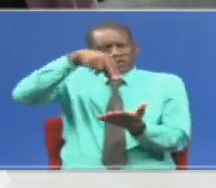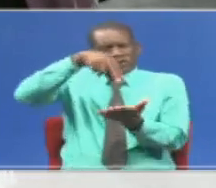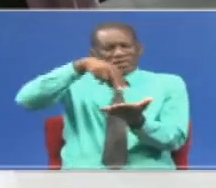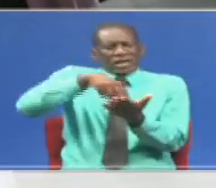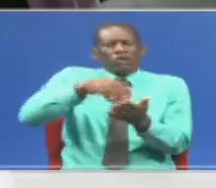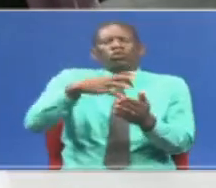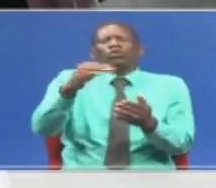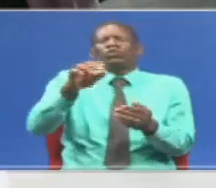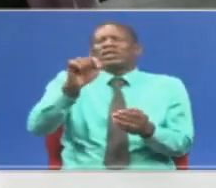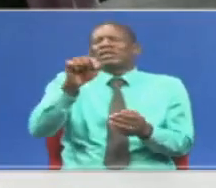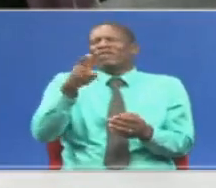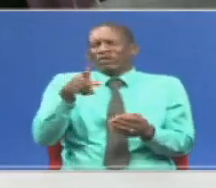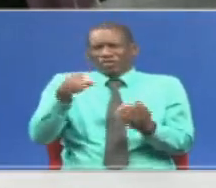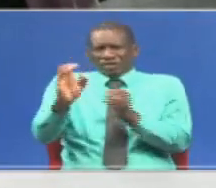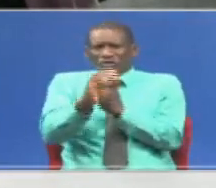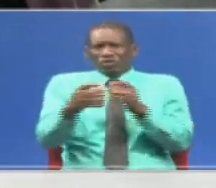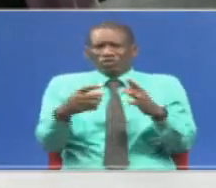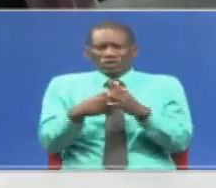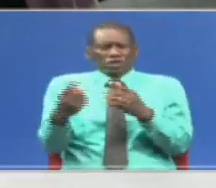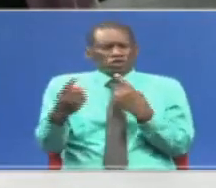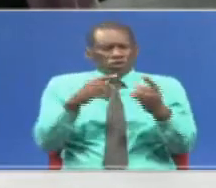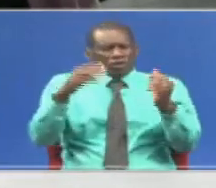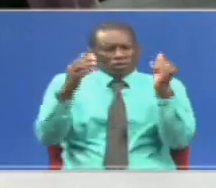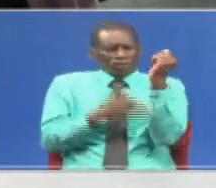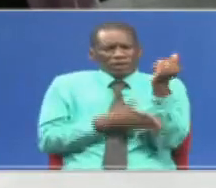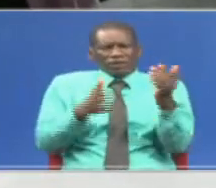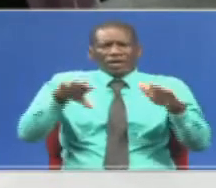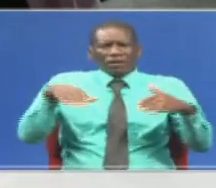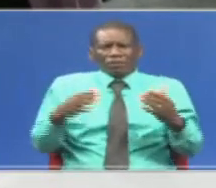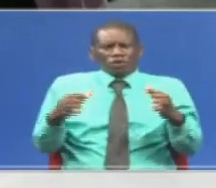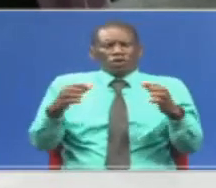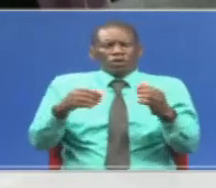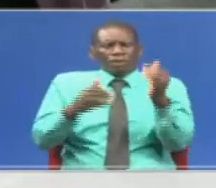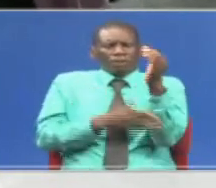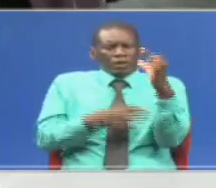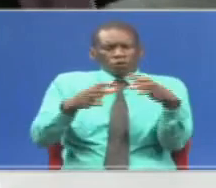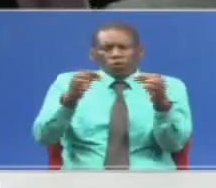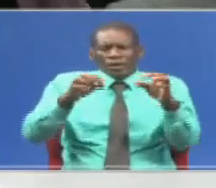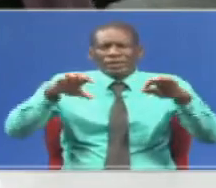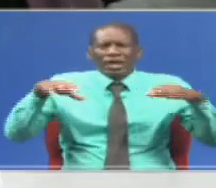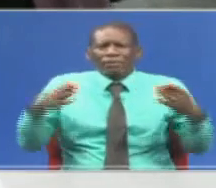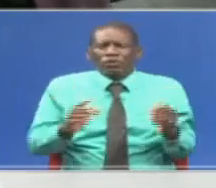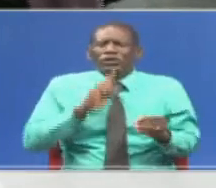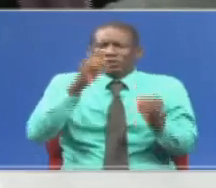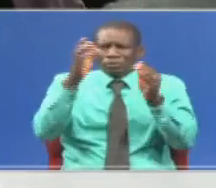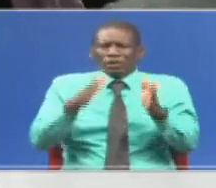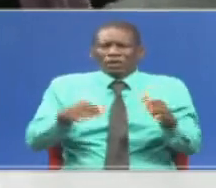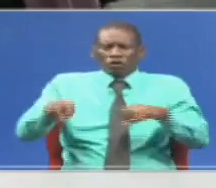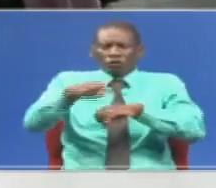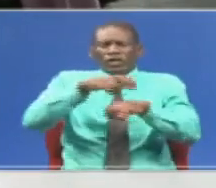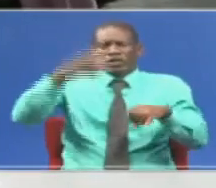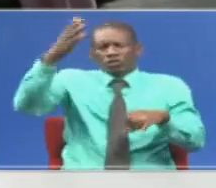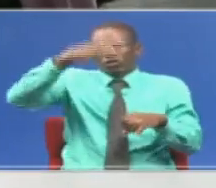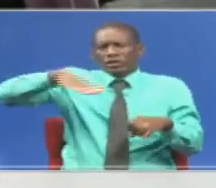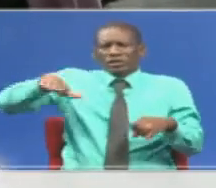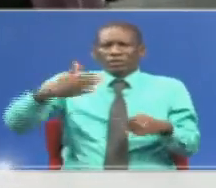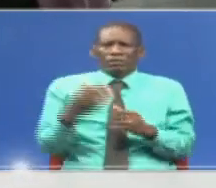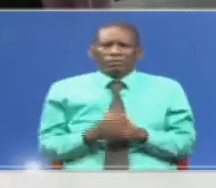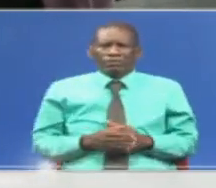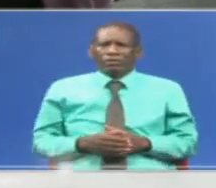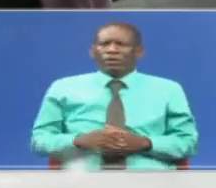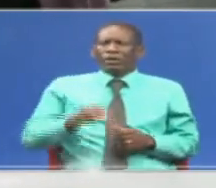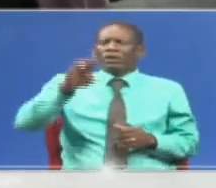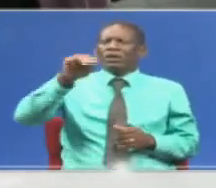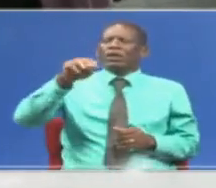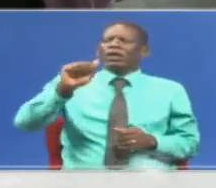za nchi hii unaanza kuongea mabaya kuhusu matamshi mabaya kuhusu speaker wa taifa la Kenya hii. Cleophas